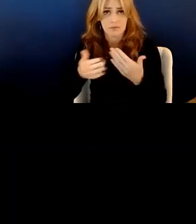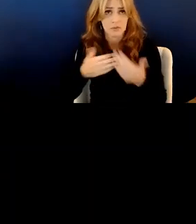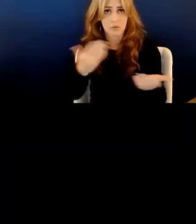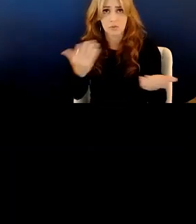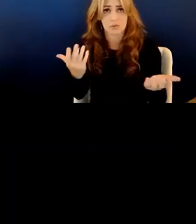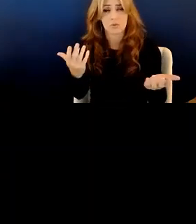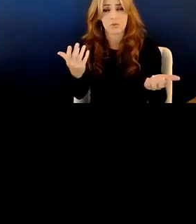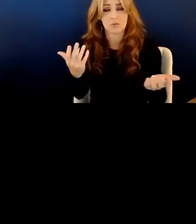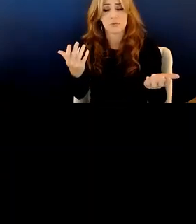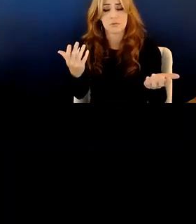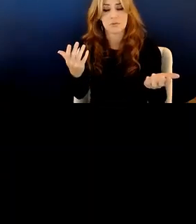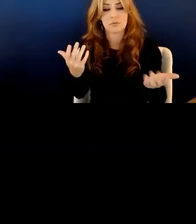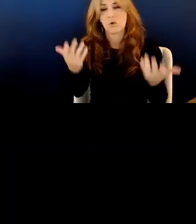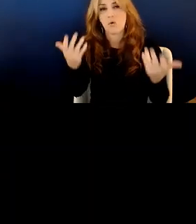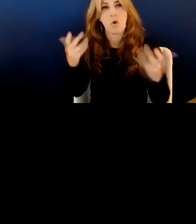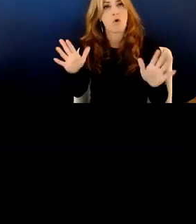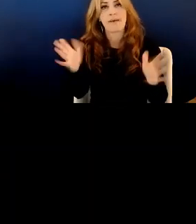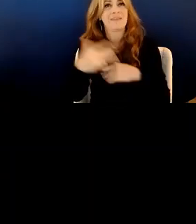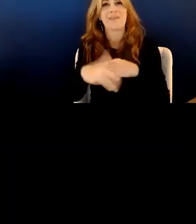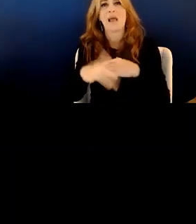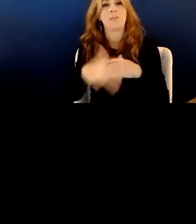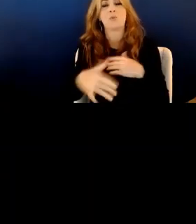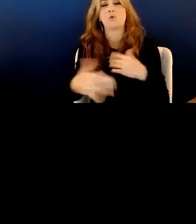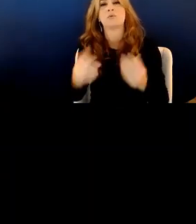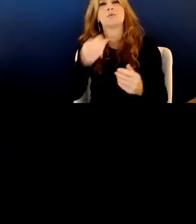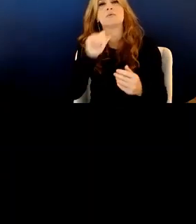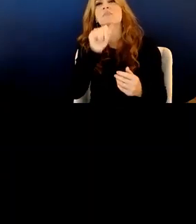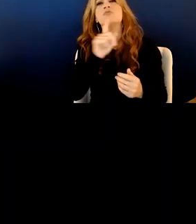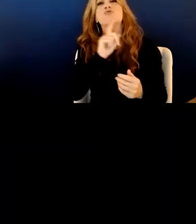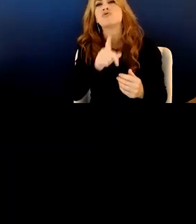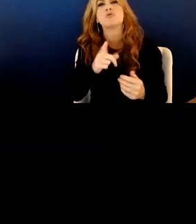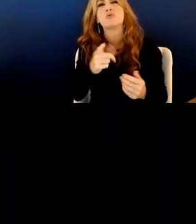will be already available. So I'm not sure it's